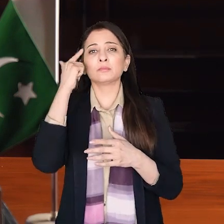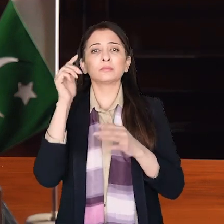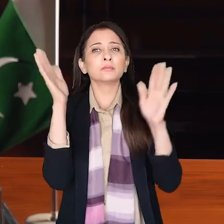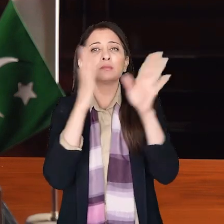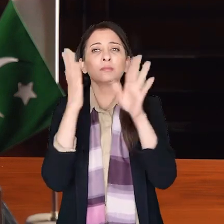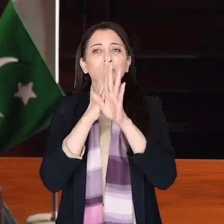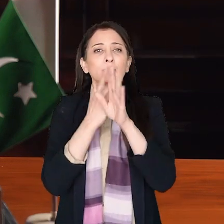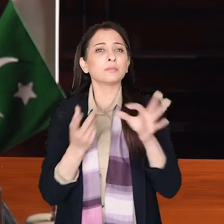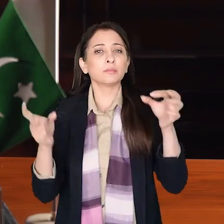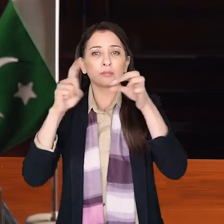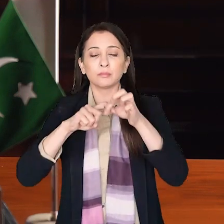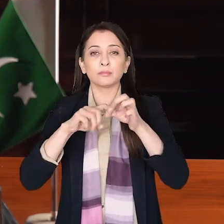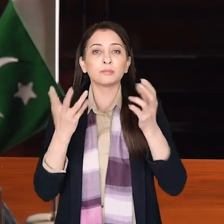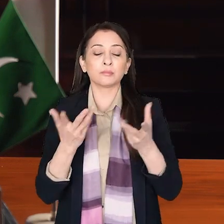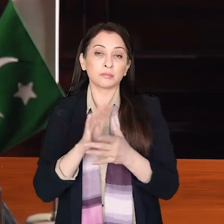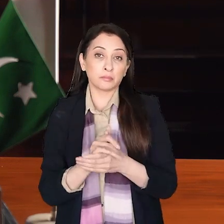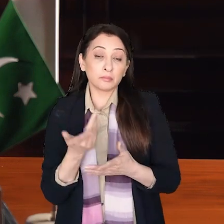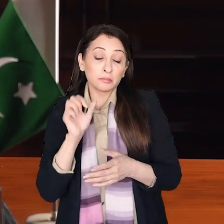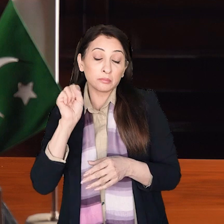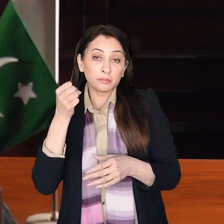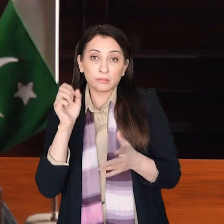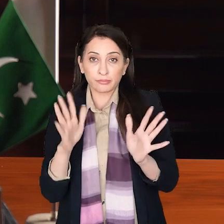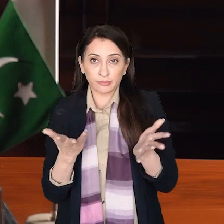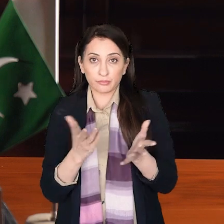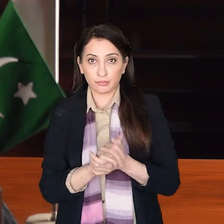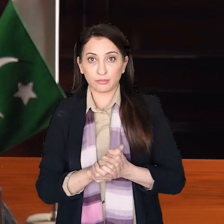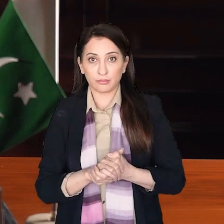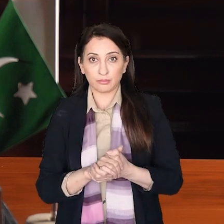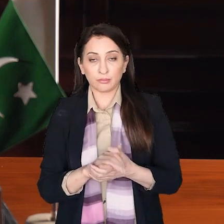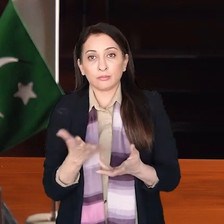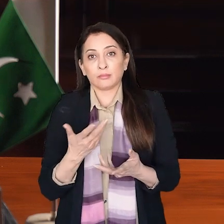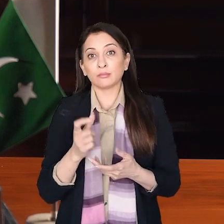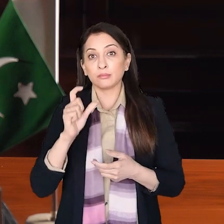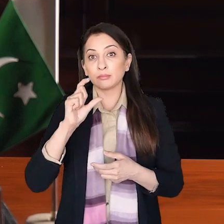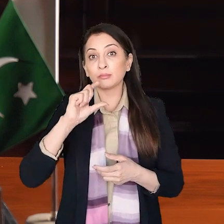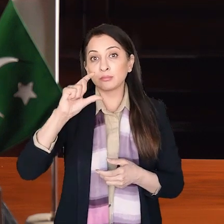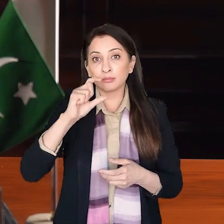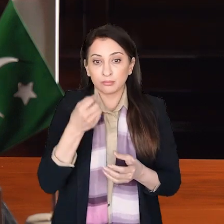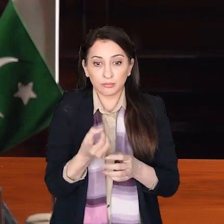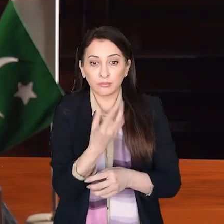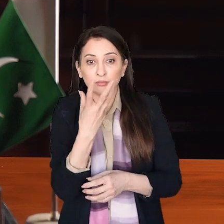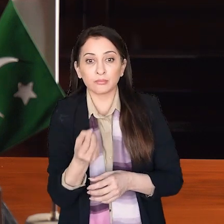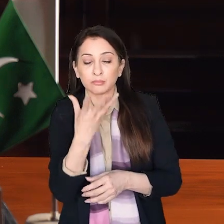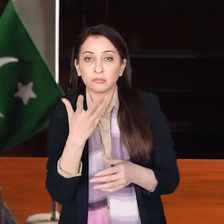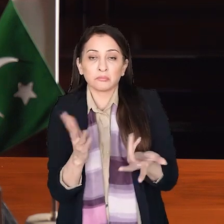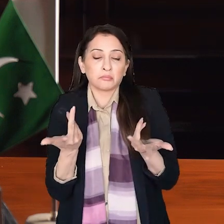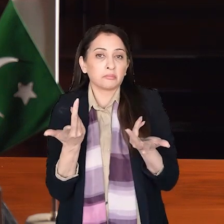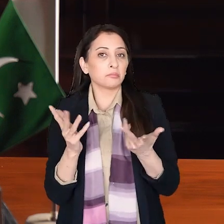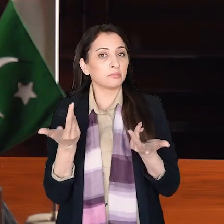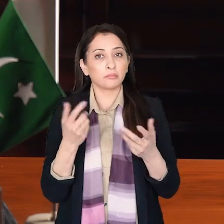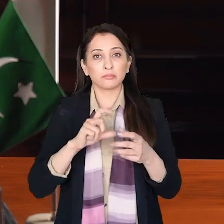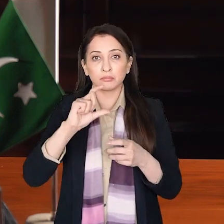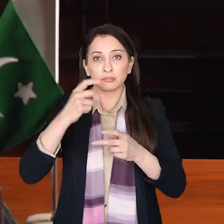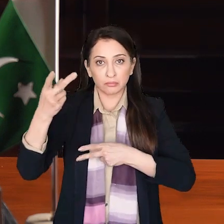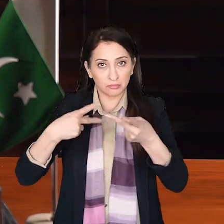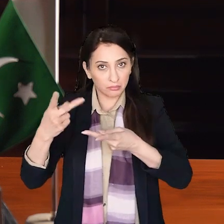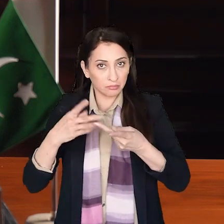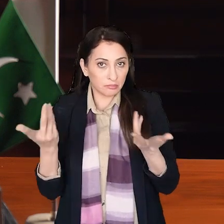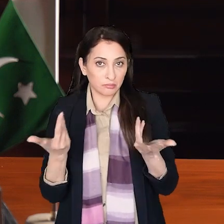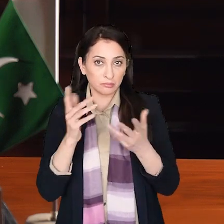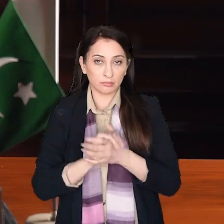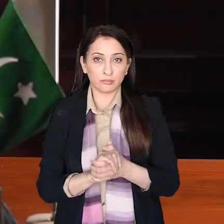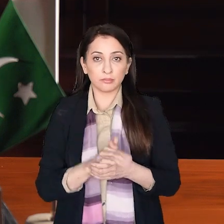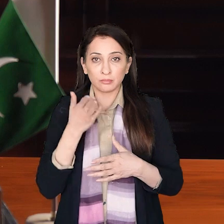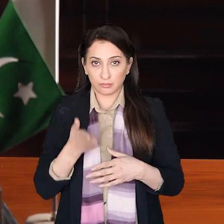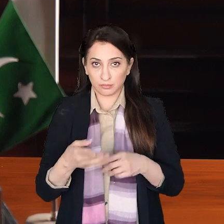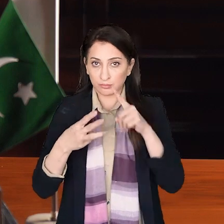the environment, and it most definitely is, or whether it's offsetting carbon credits, or whether it's carbon trading. But today,